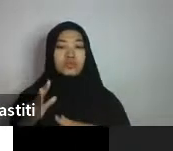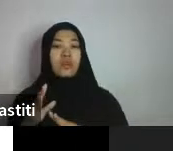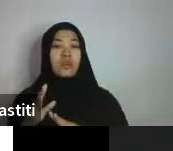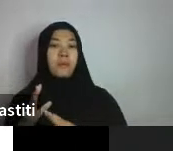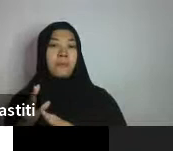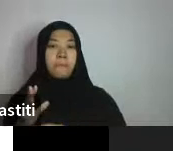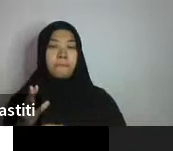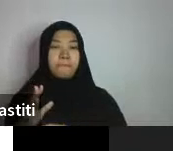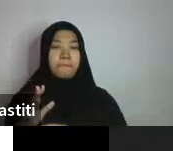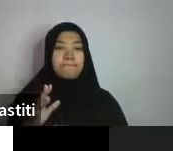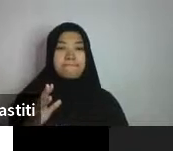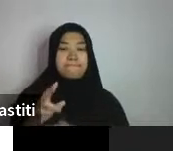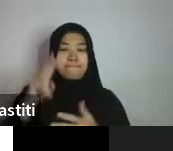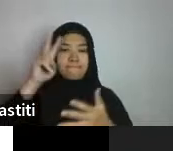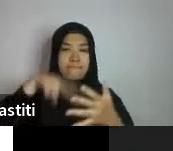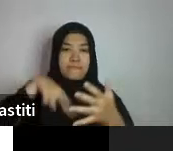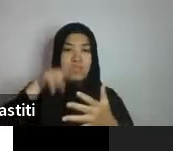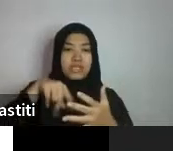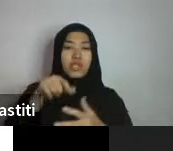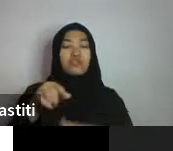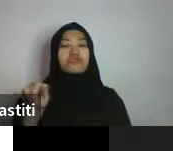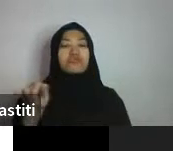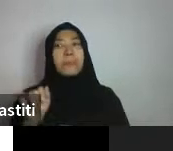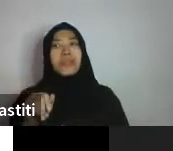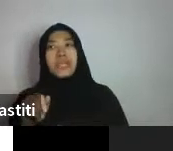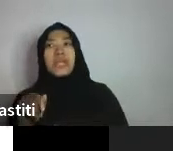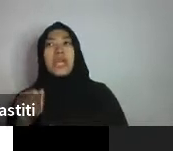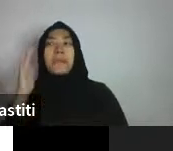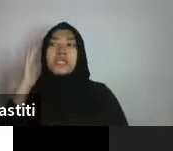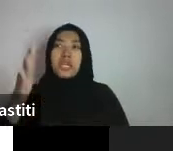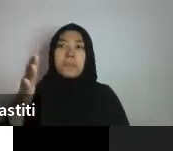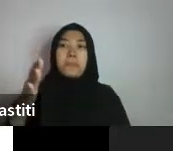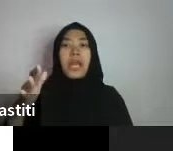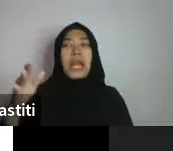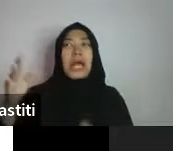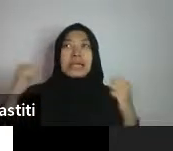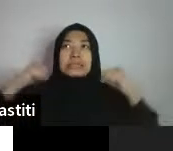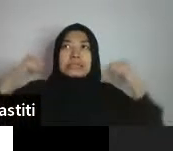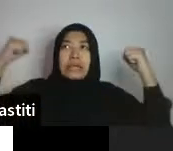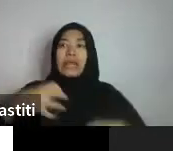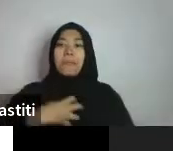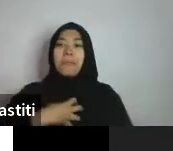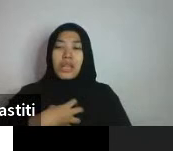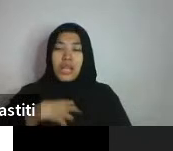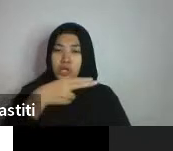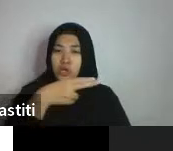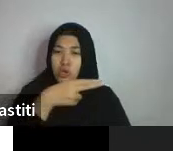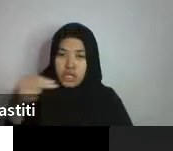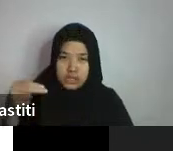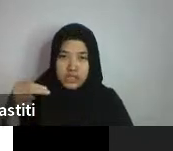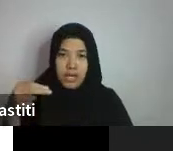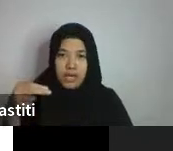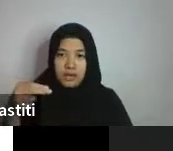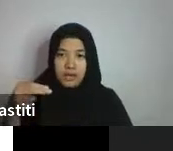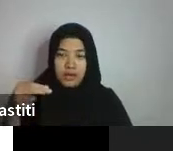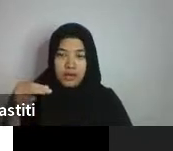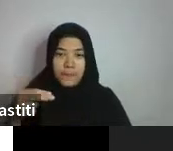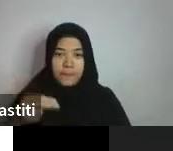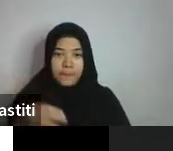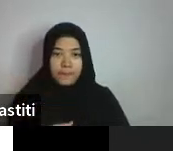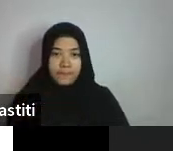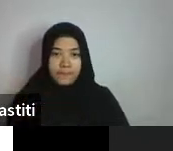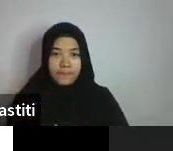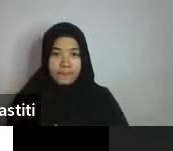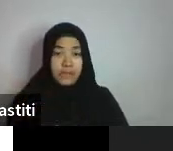care in Indonesia. It should be provided through the Puskesmas, should be provided in the community. Of course,